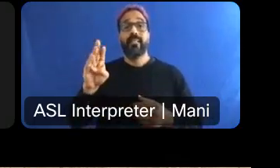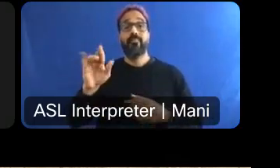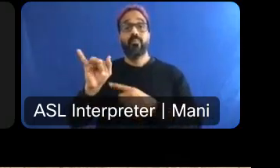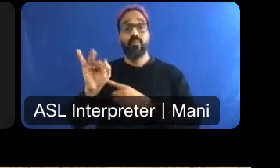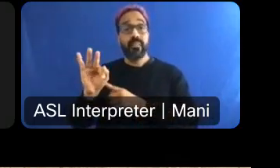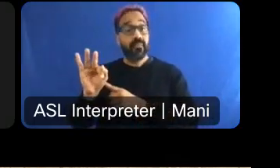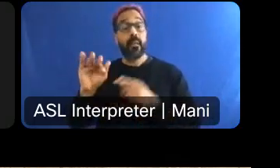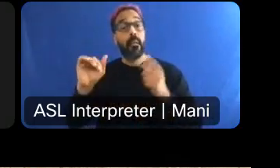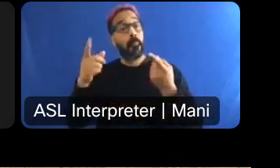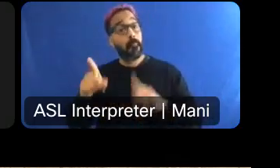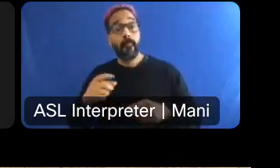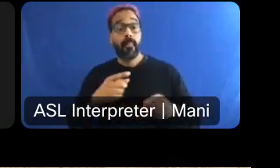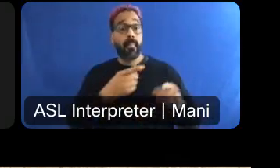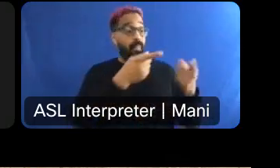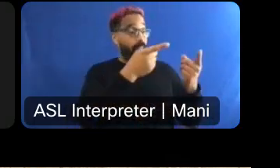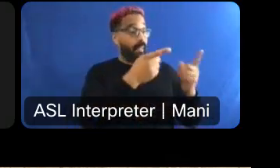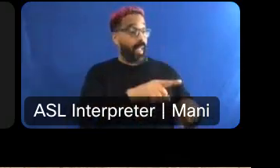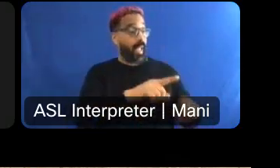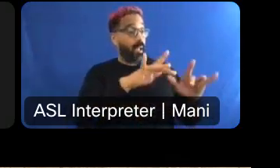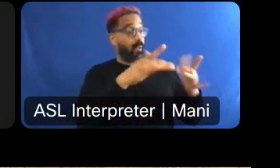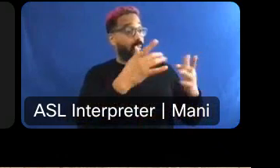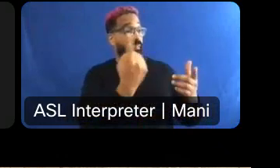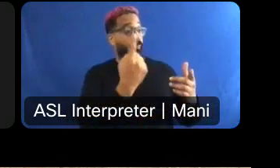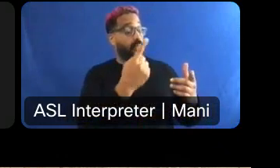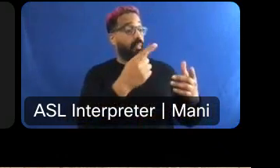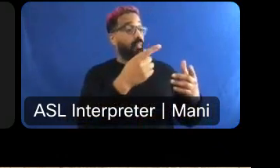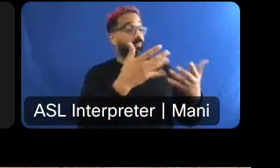has happened. It's an opportunity to reflect on